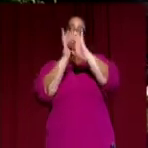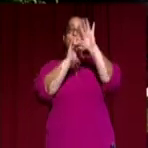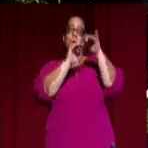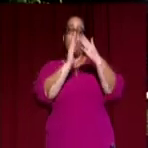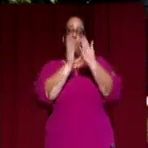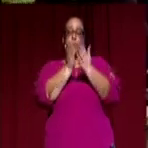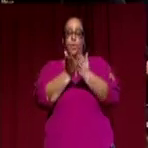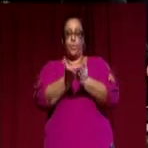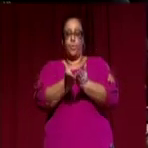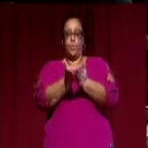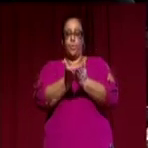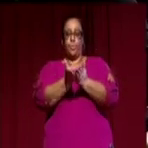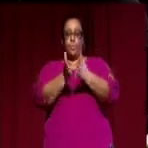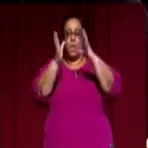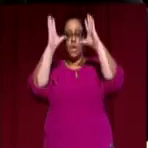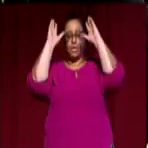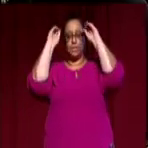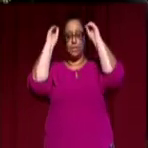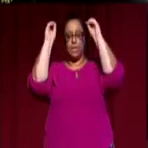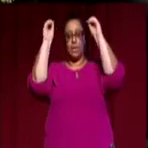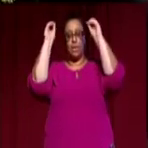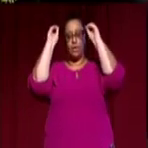For the Bible